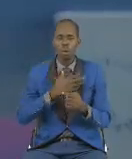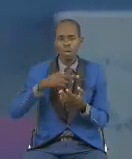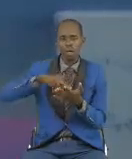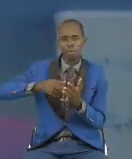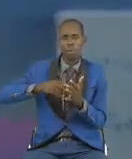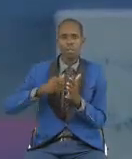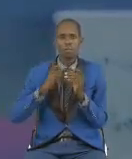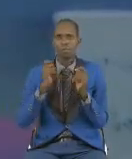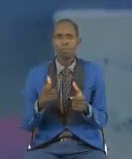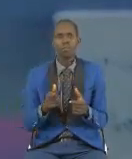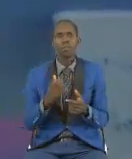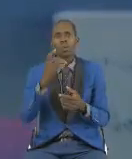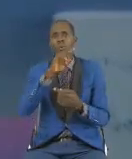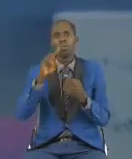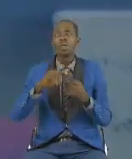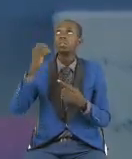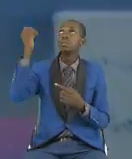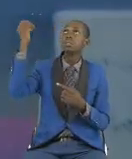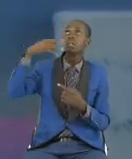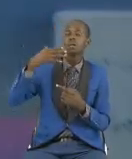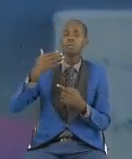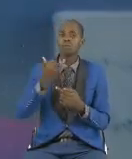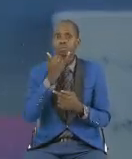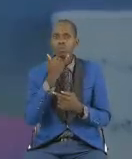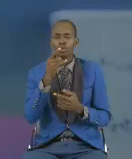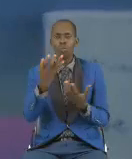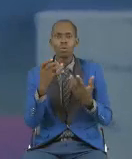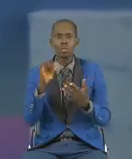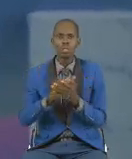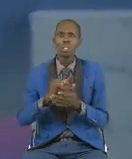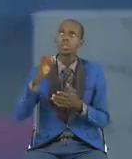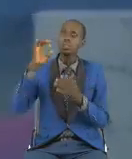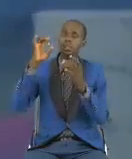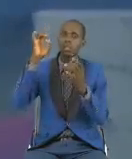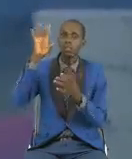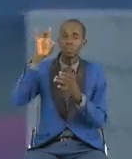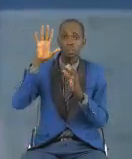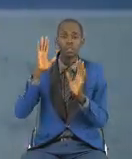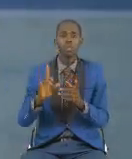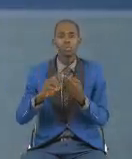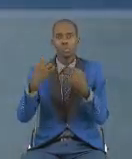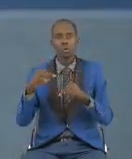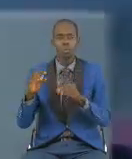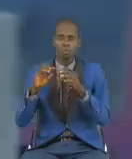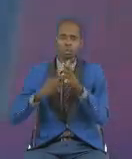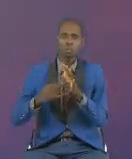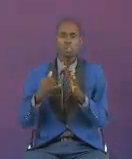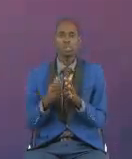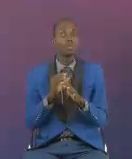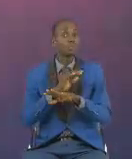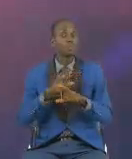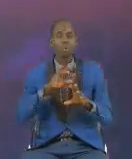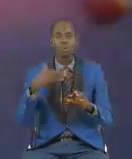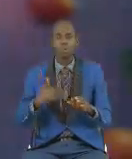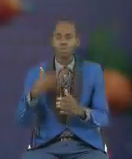When electricity breaks down in your house, you want him to come quick. Nobody is going to say, don't do that again. But if